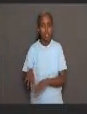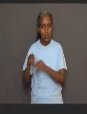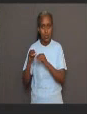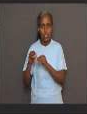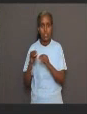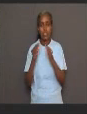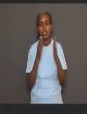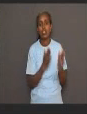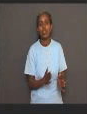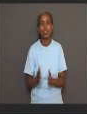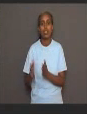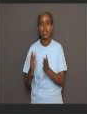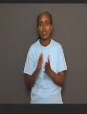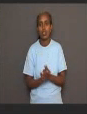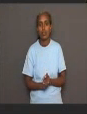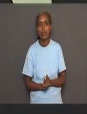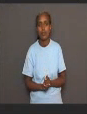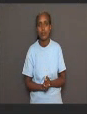Students, let's get ready.